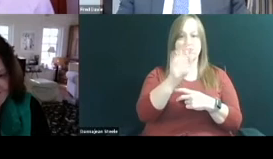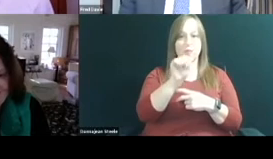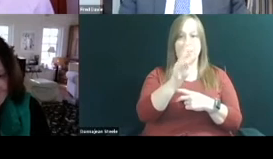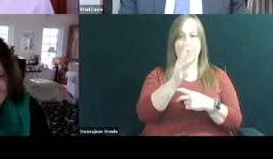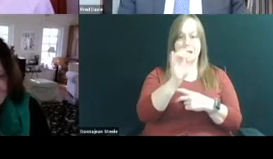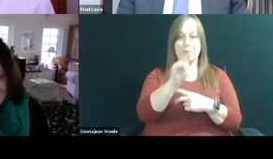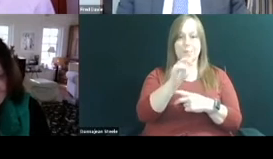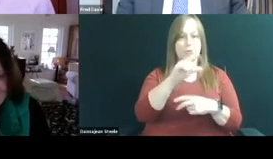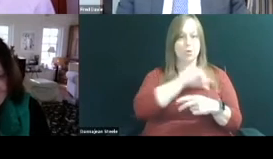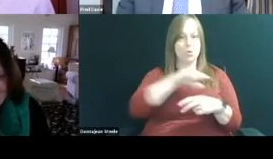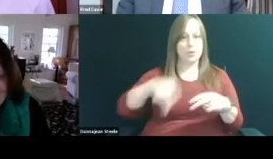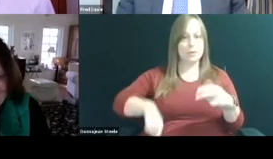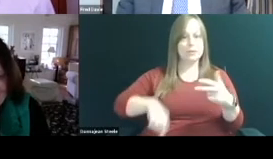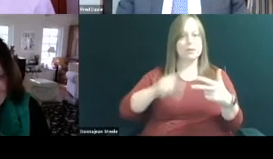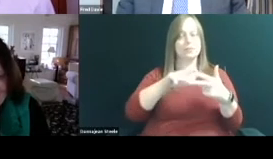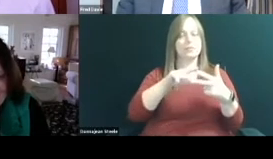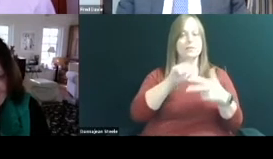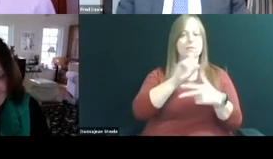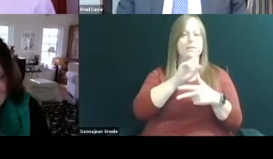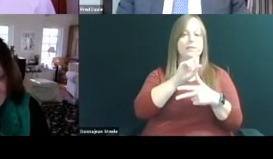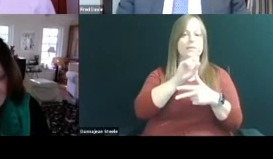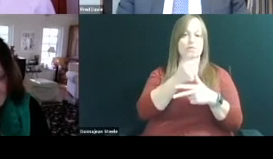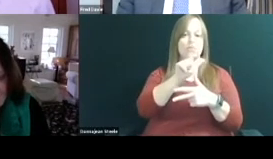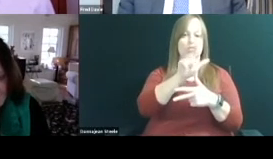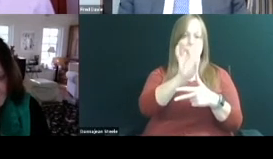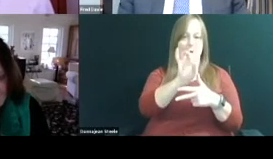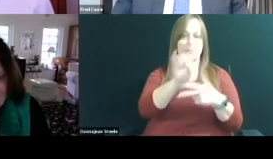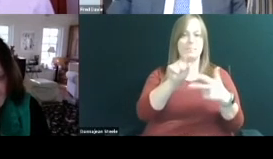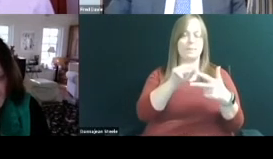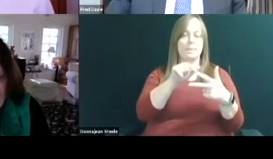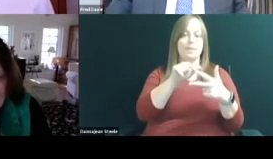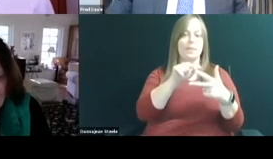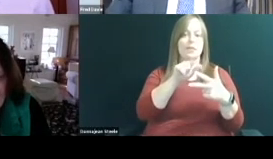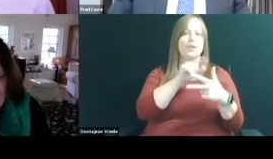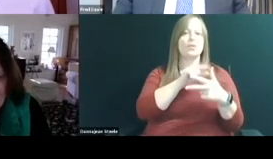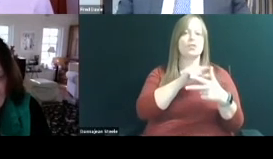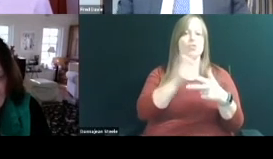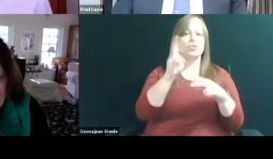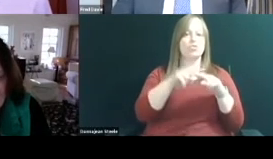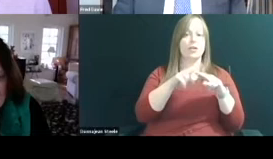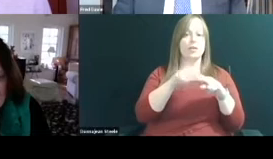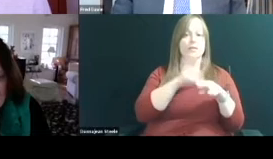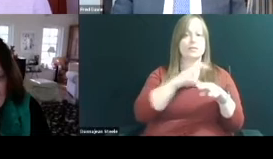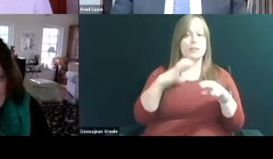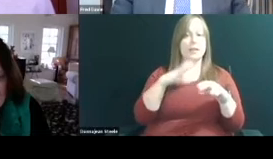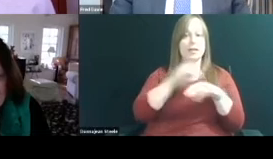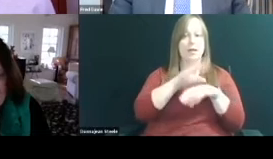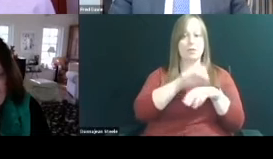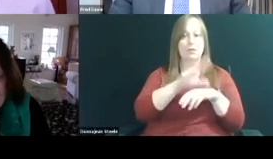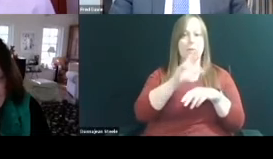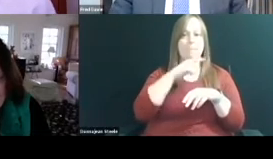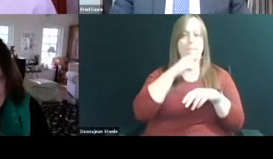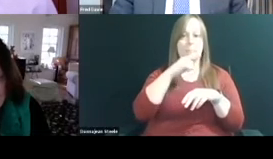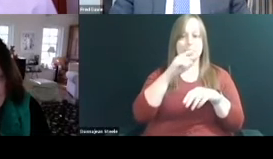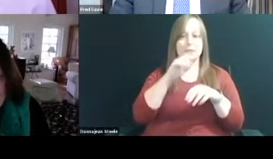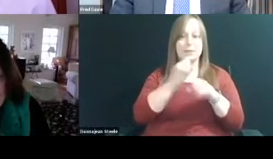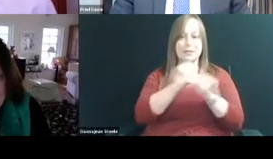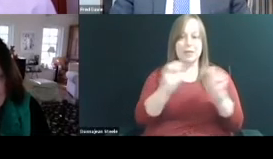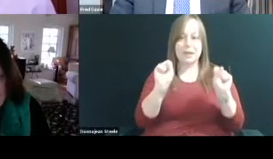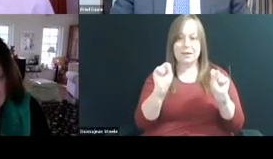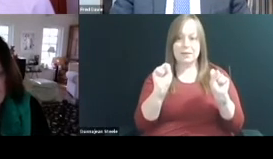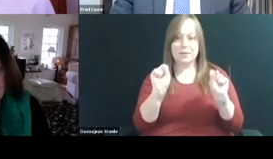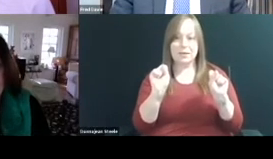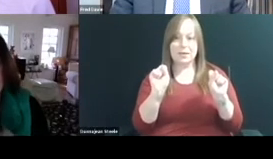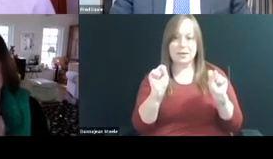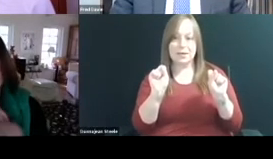of Queens, District 28 in the City Council, and she chairs the City Council's Committee on Public Safety. She's the